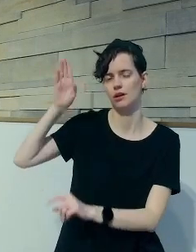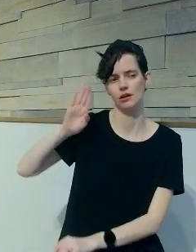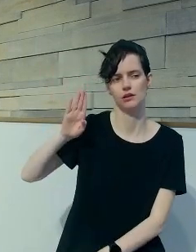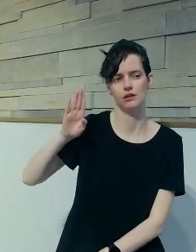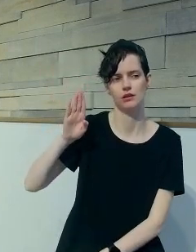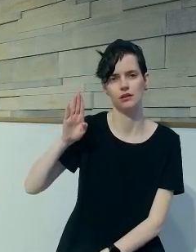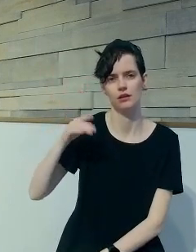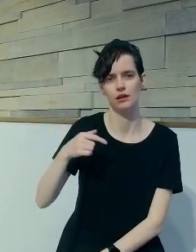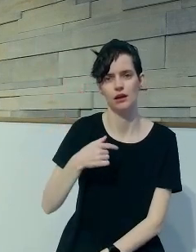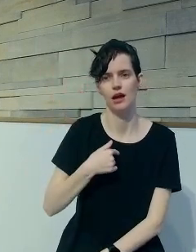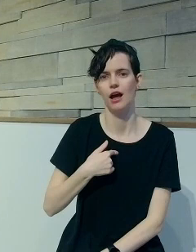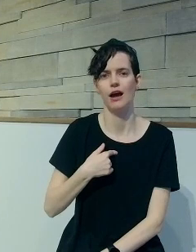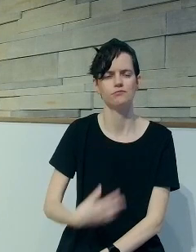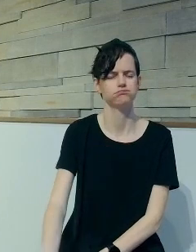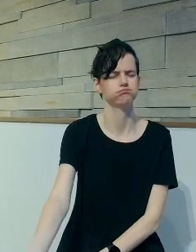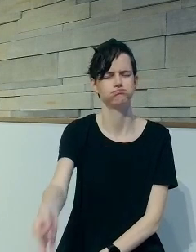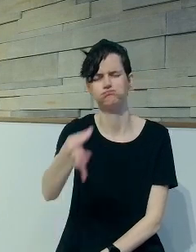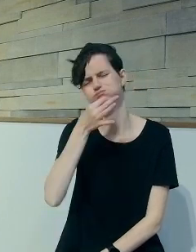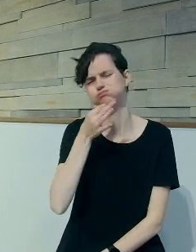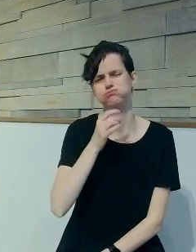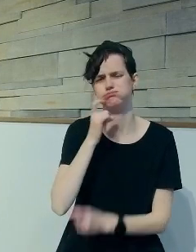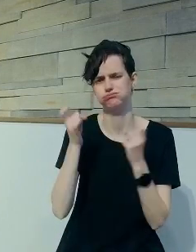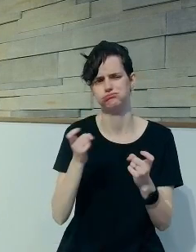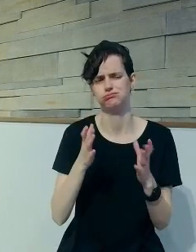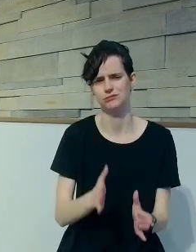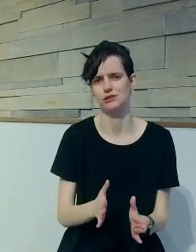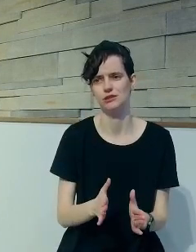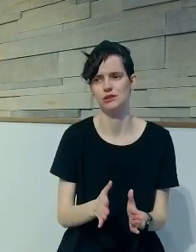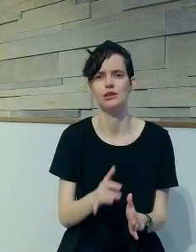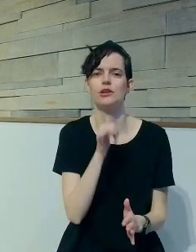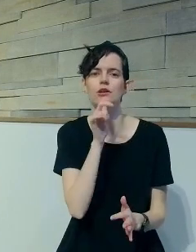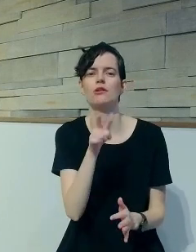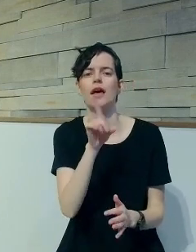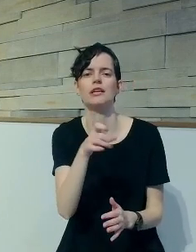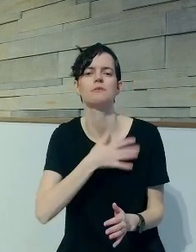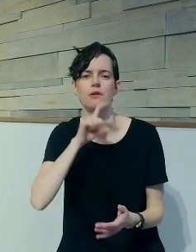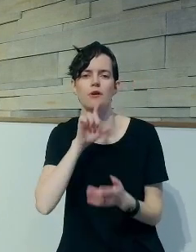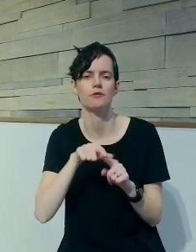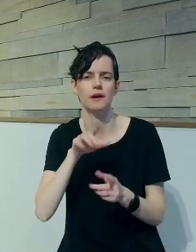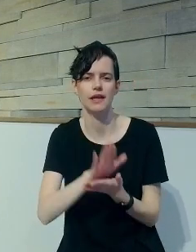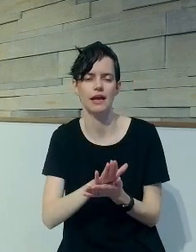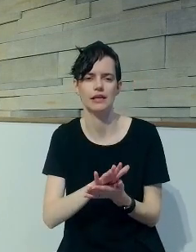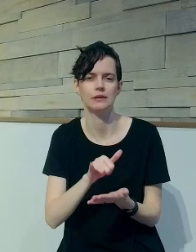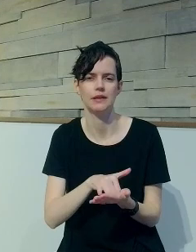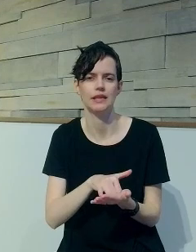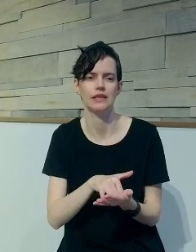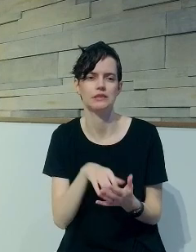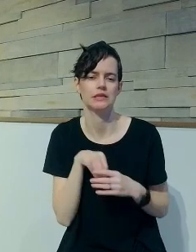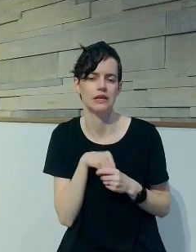I am an expert at sinning, all right? Again, you don't get to ask my wife about that, okay? That's insider information.